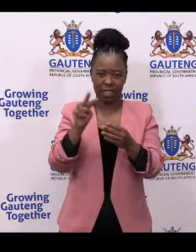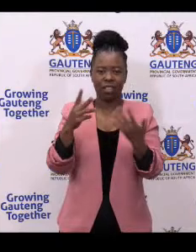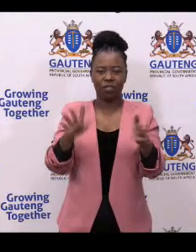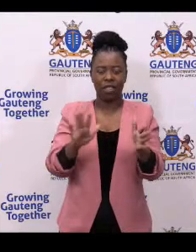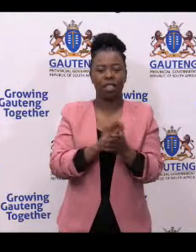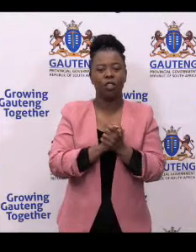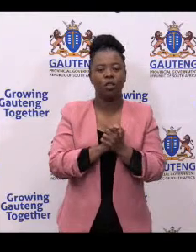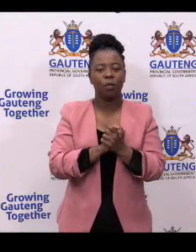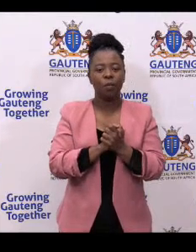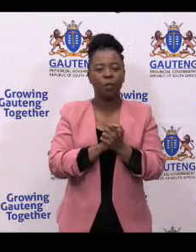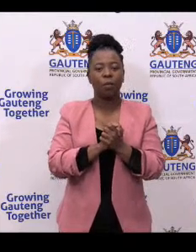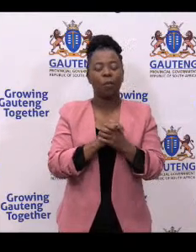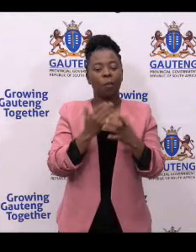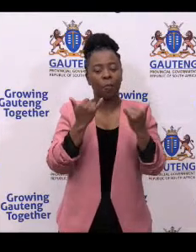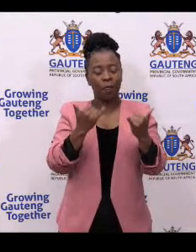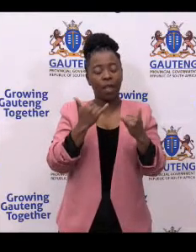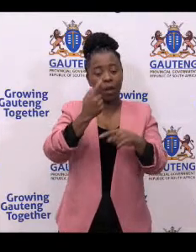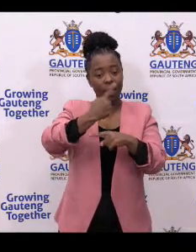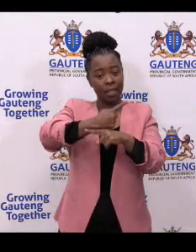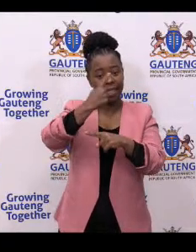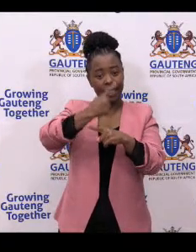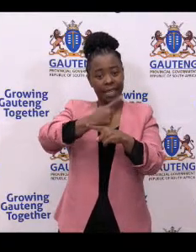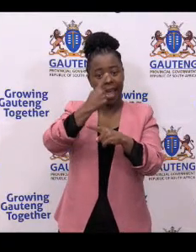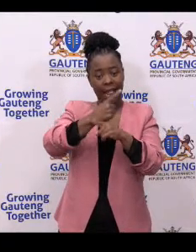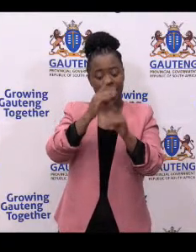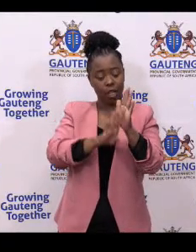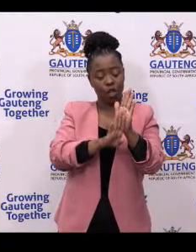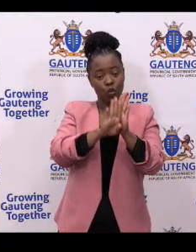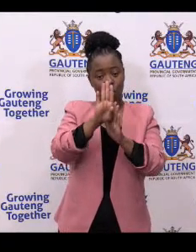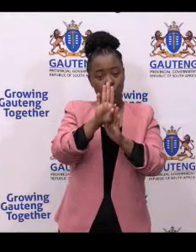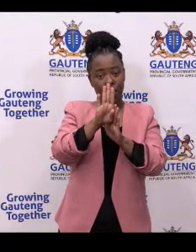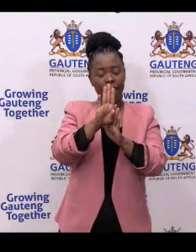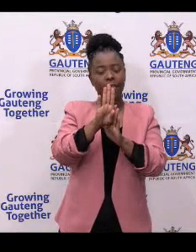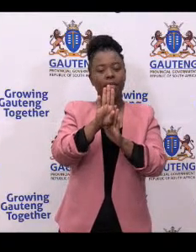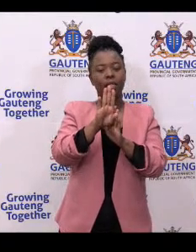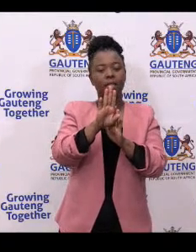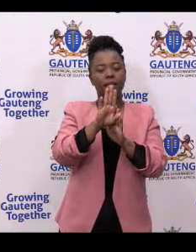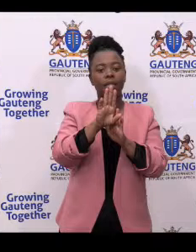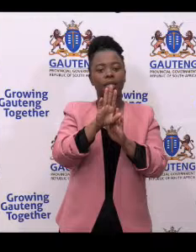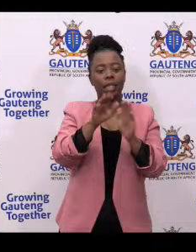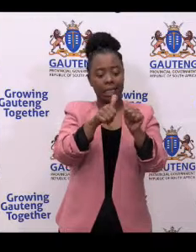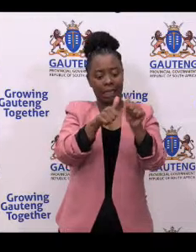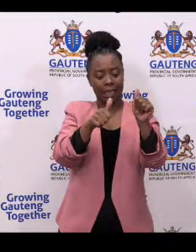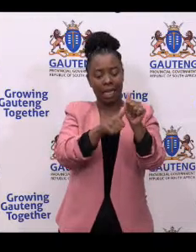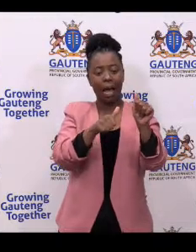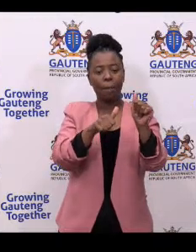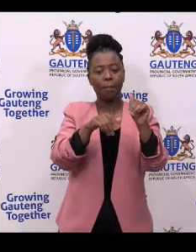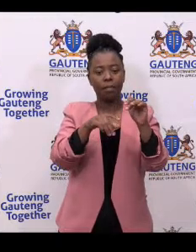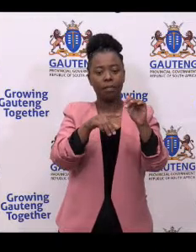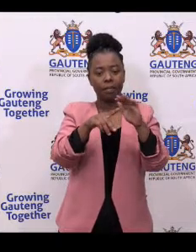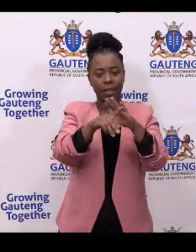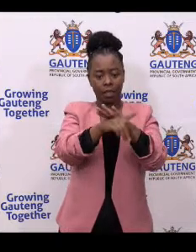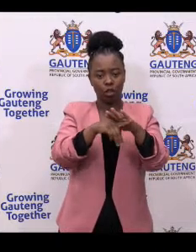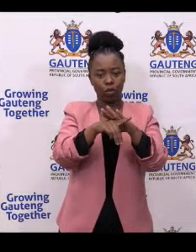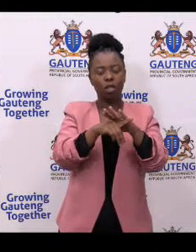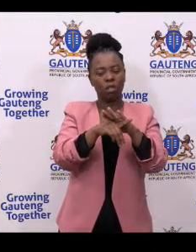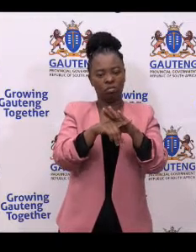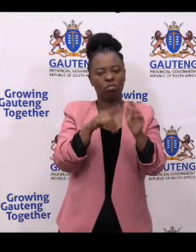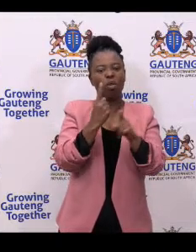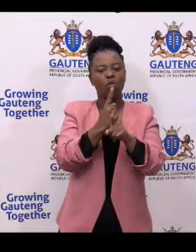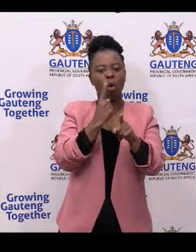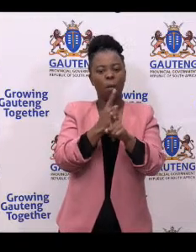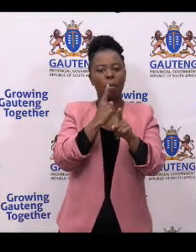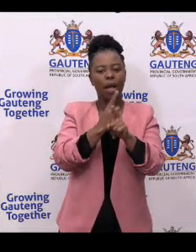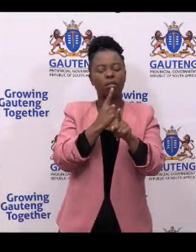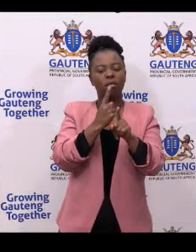This is the daily increase in terms of the cases per sub-districts, which is something that we normally demonstrate to check